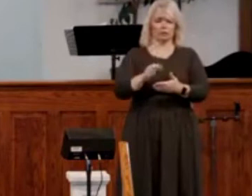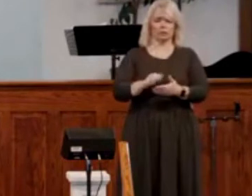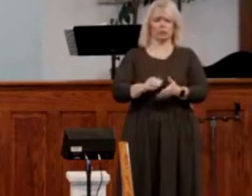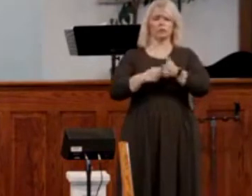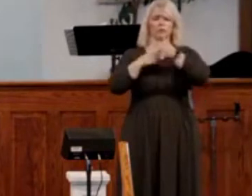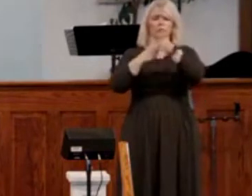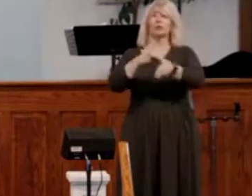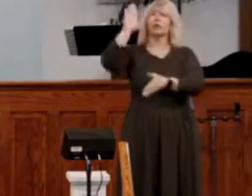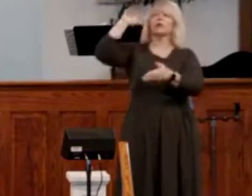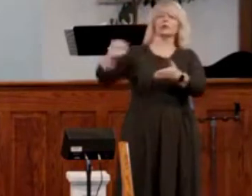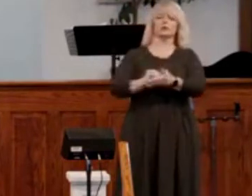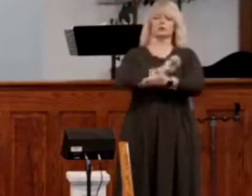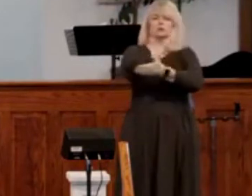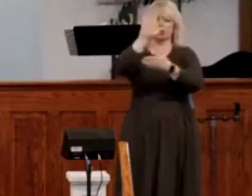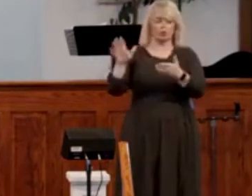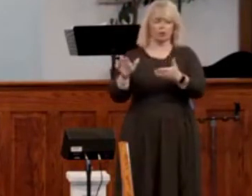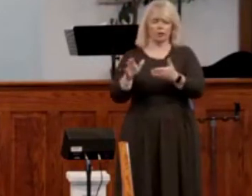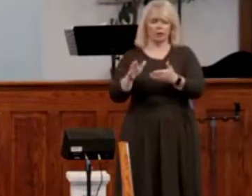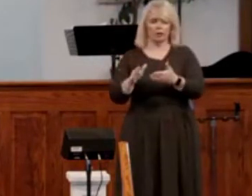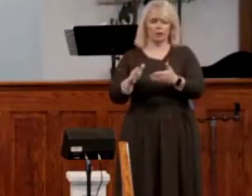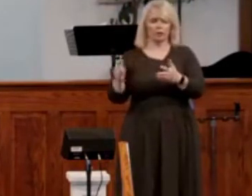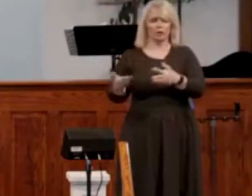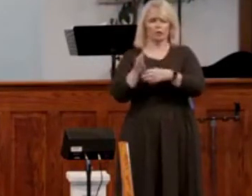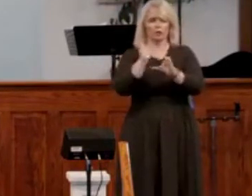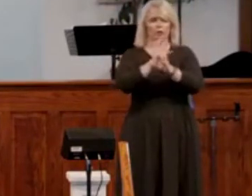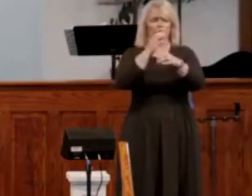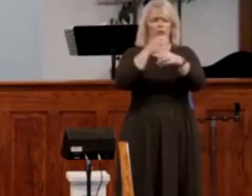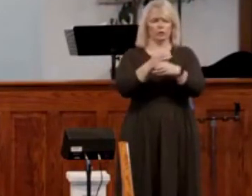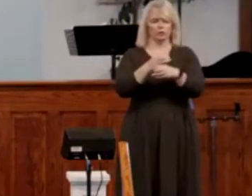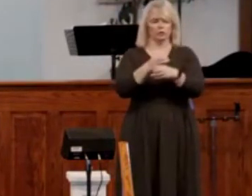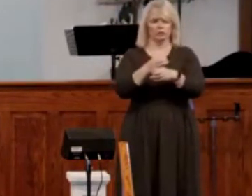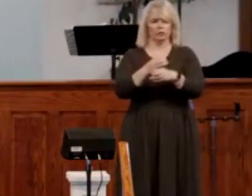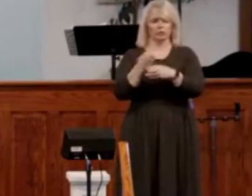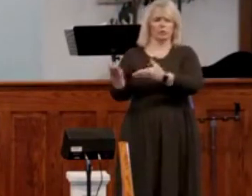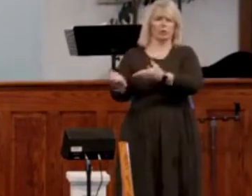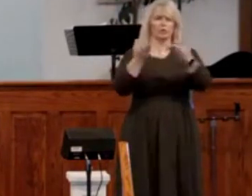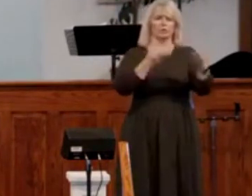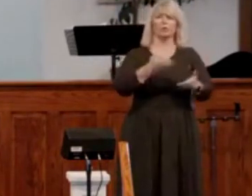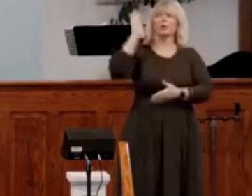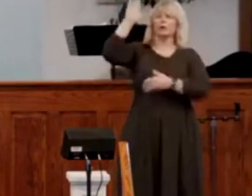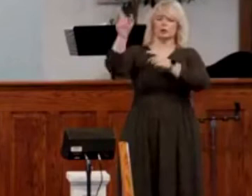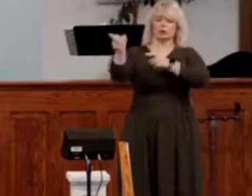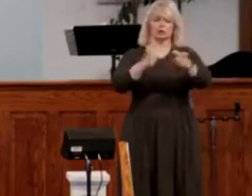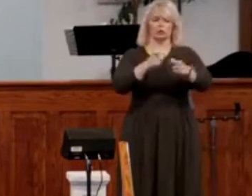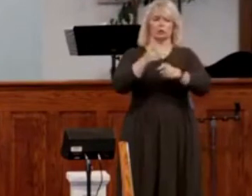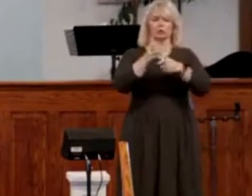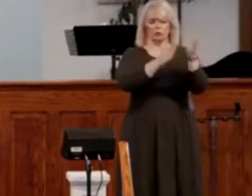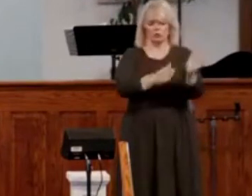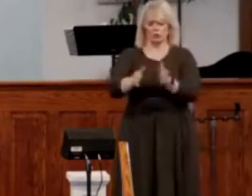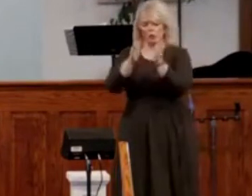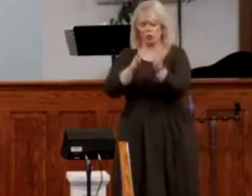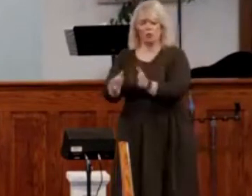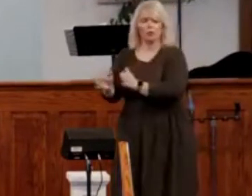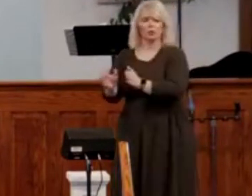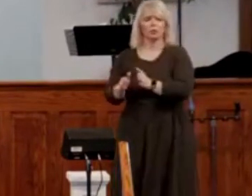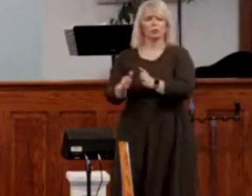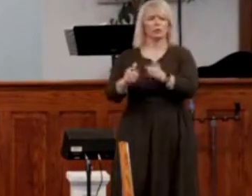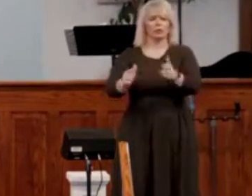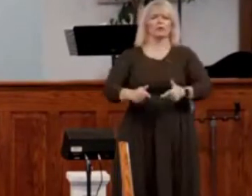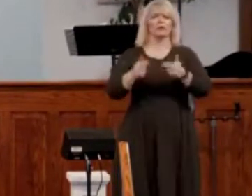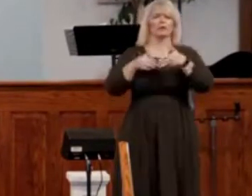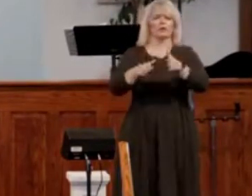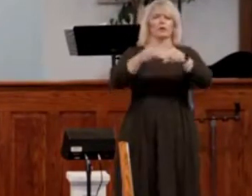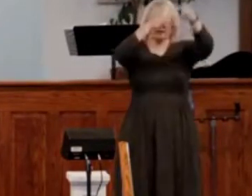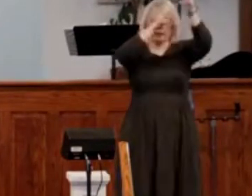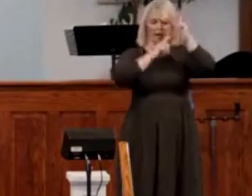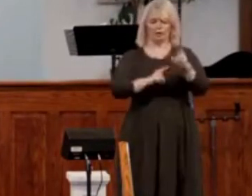display his glory all over creation. Bring his rule, his order, and live in a way that honors him. But